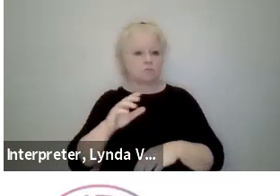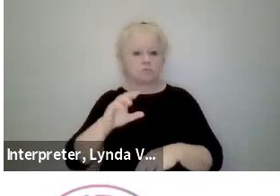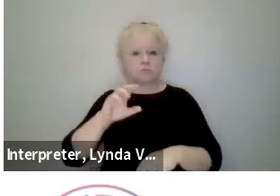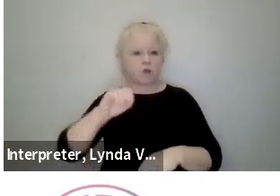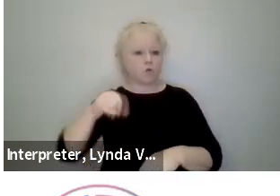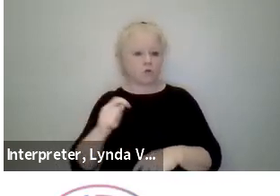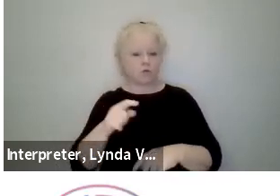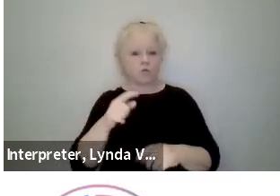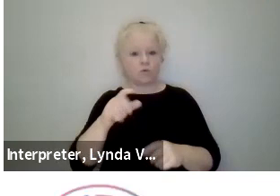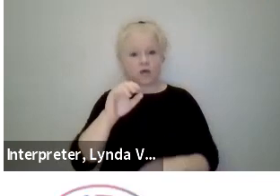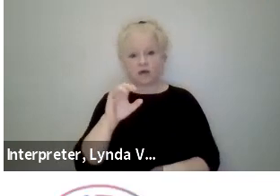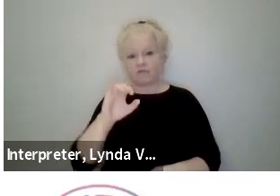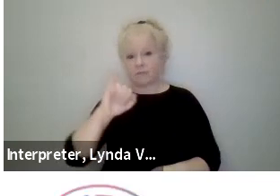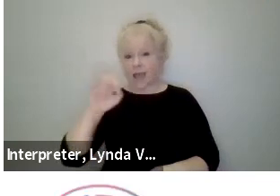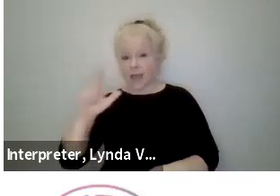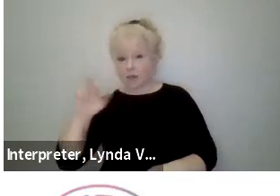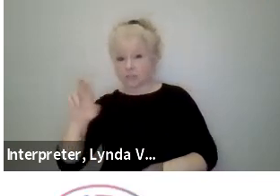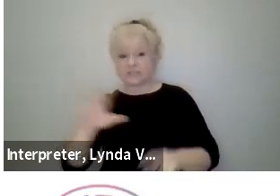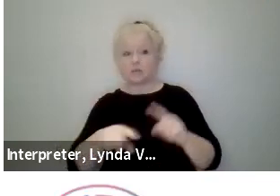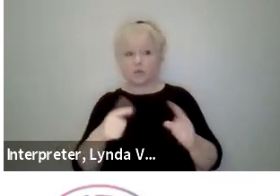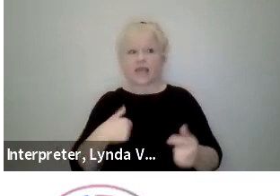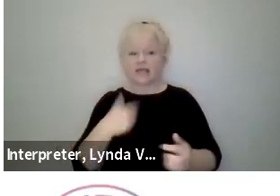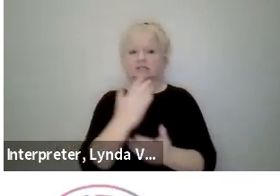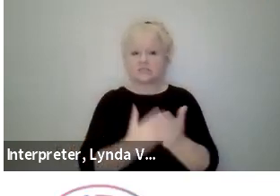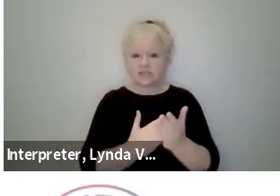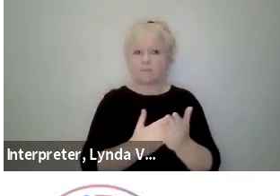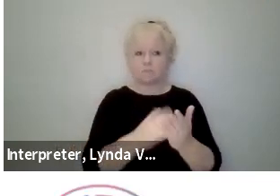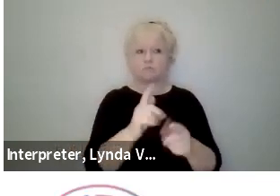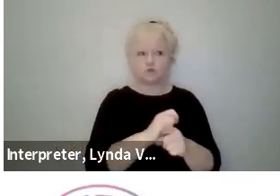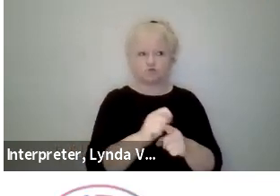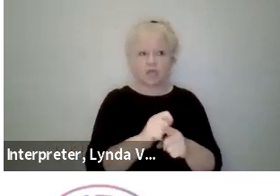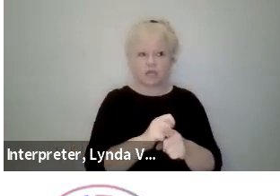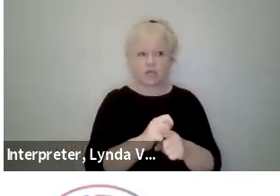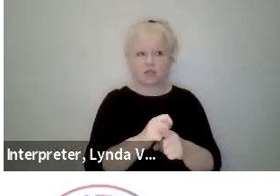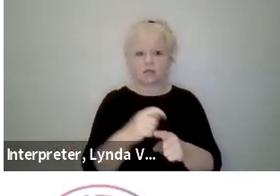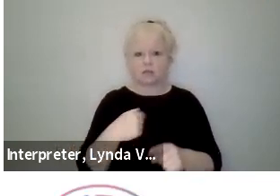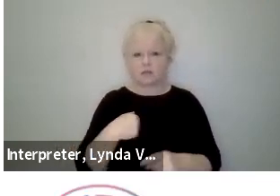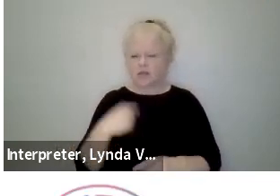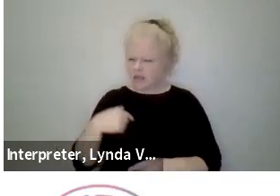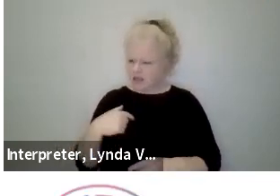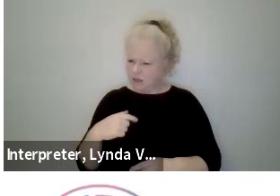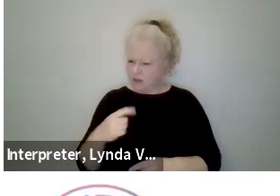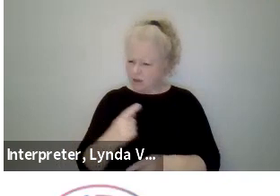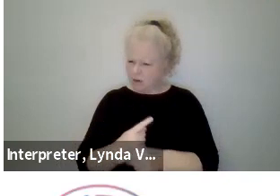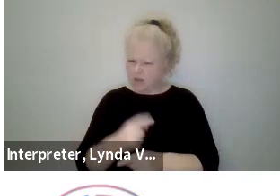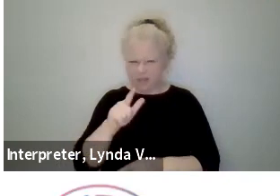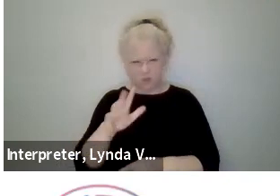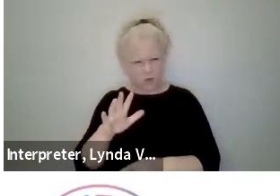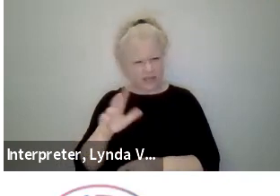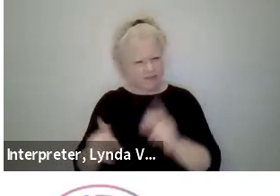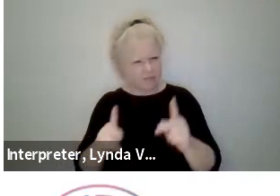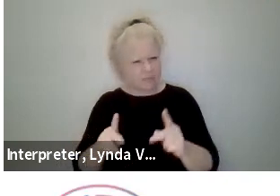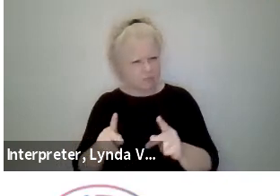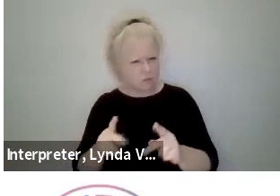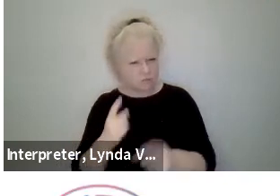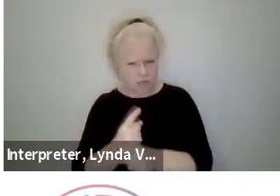from the IRC were doing some of the training. And I think we ended up our peak, Adam, correct me, we got up to like 25 people at one